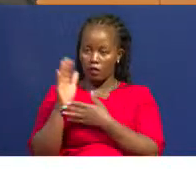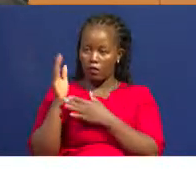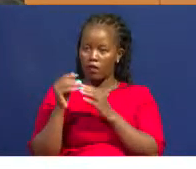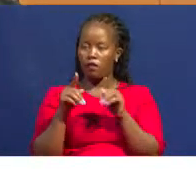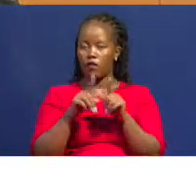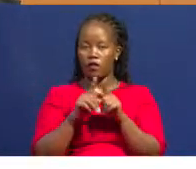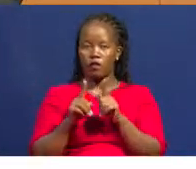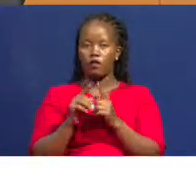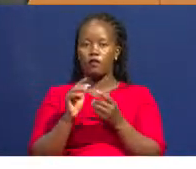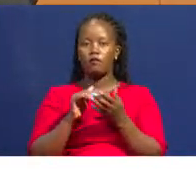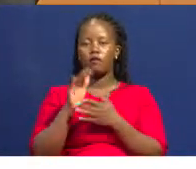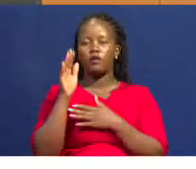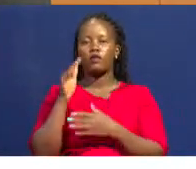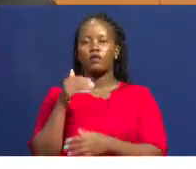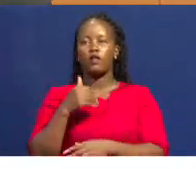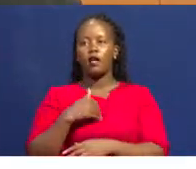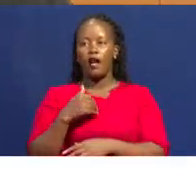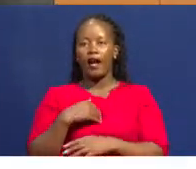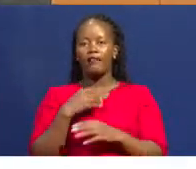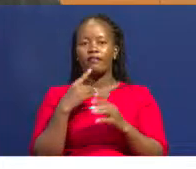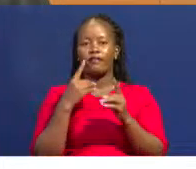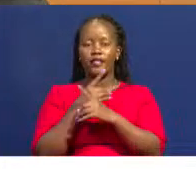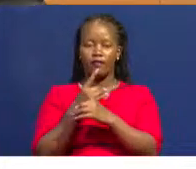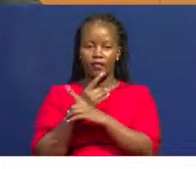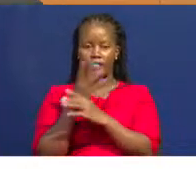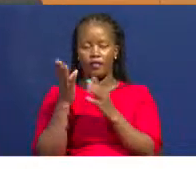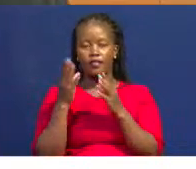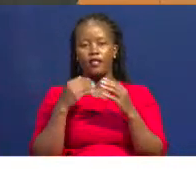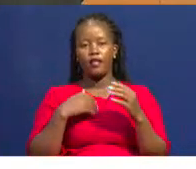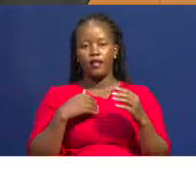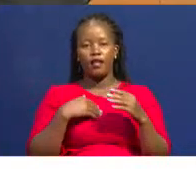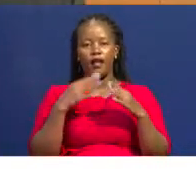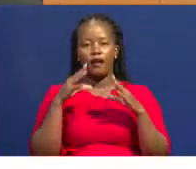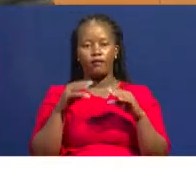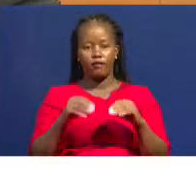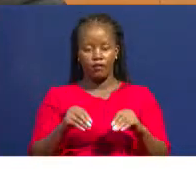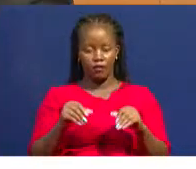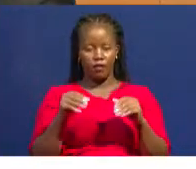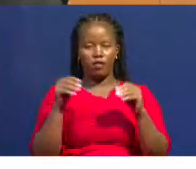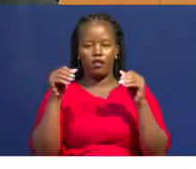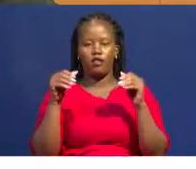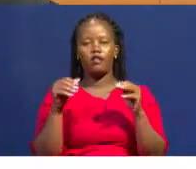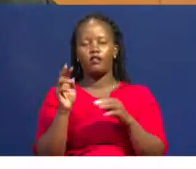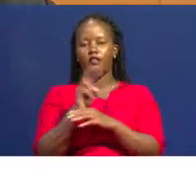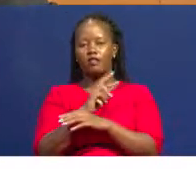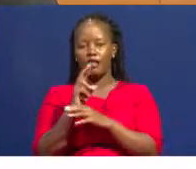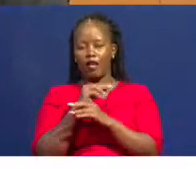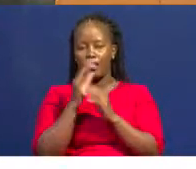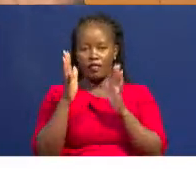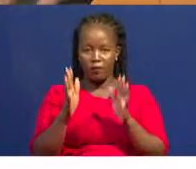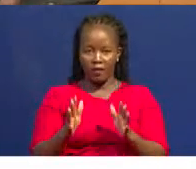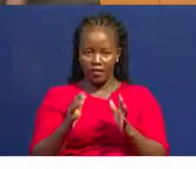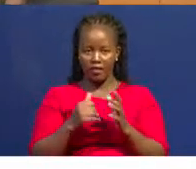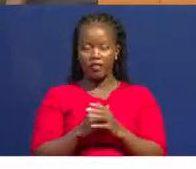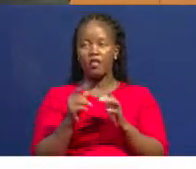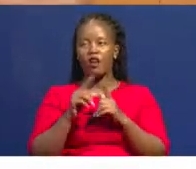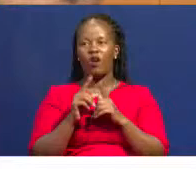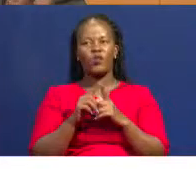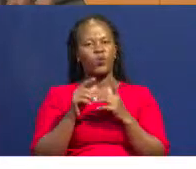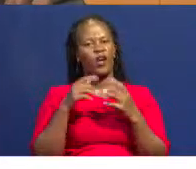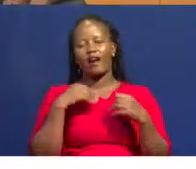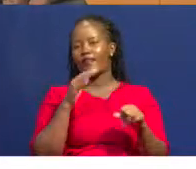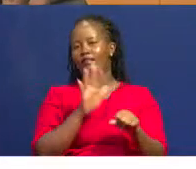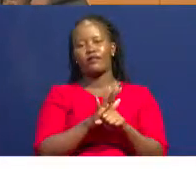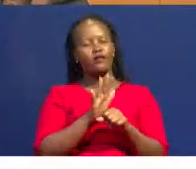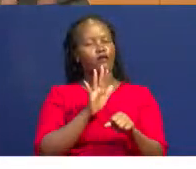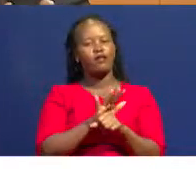Because we are having information, even we have qualified inspectors who cannot even drive a vehicle. And they are there. And somebody